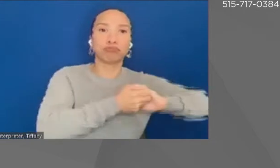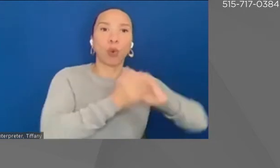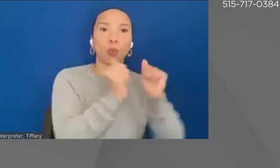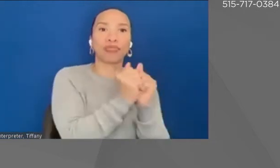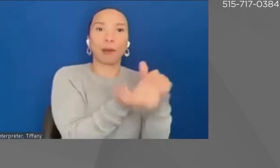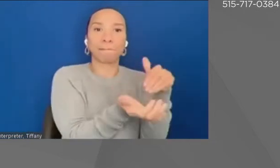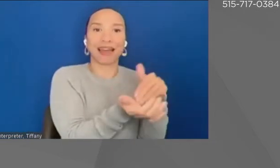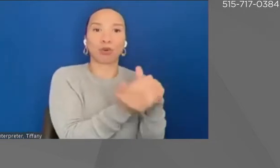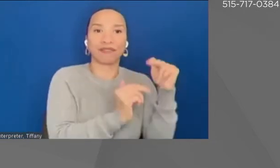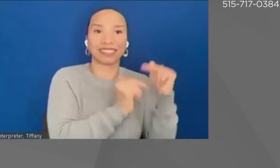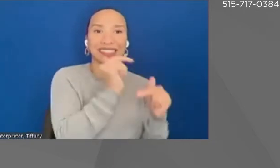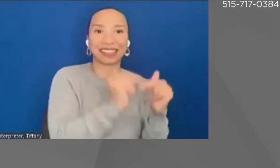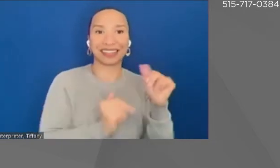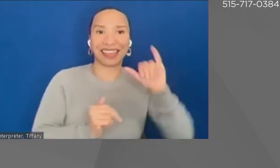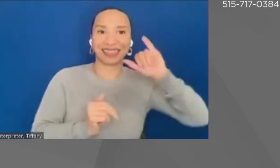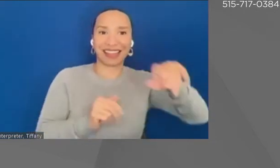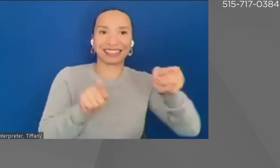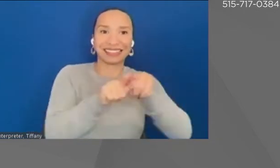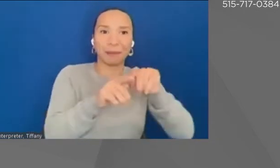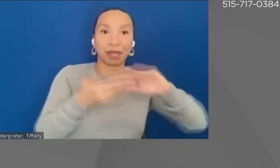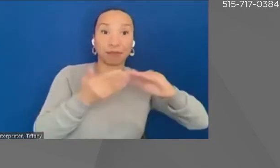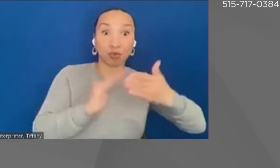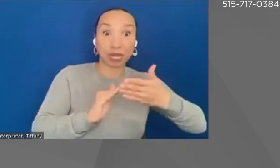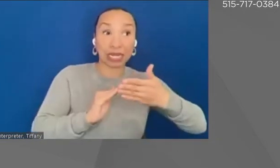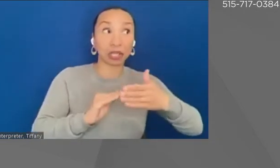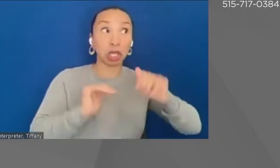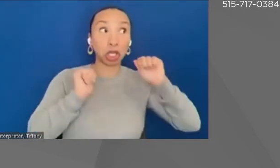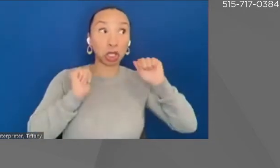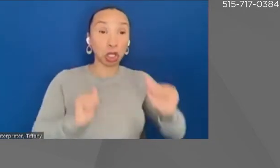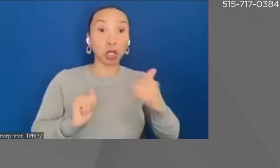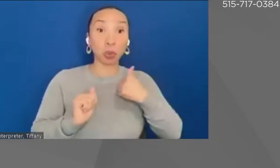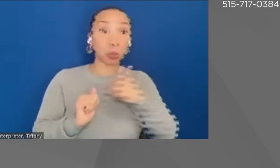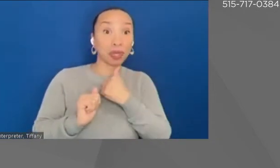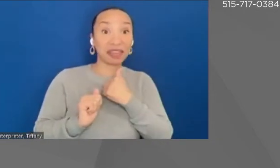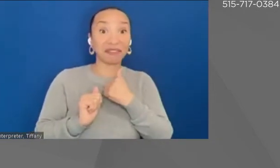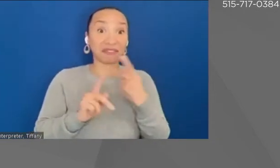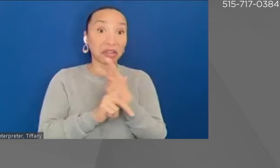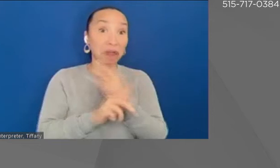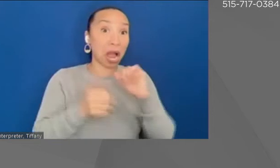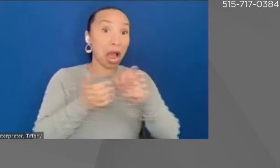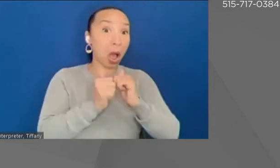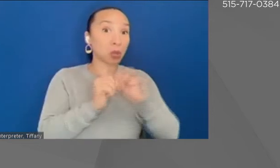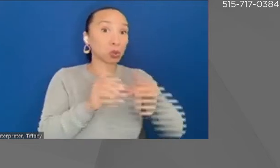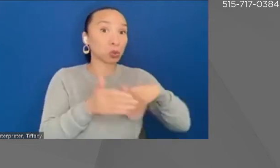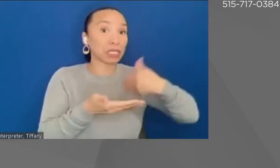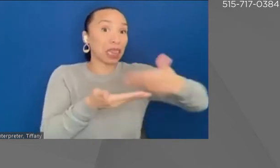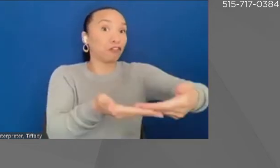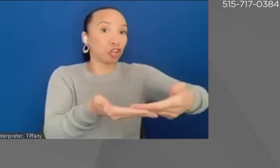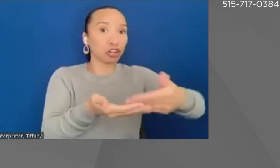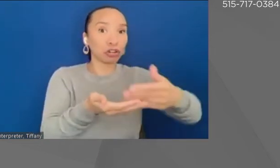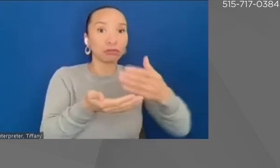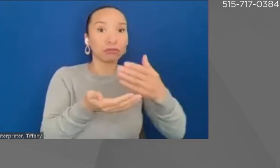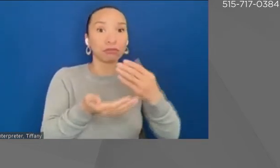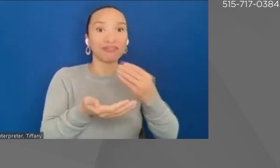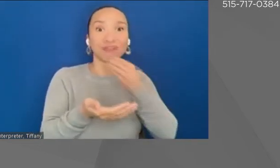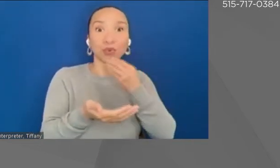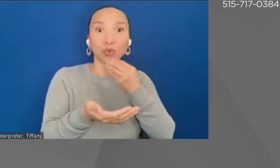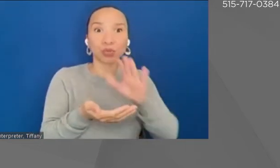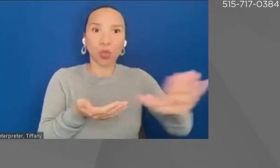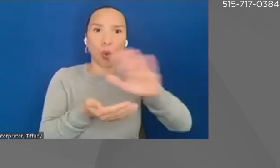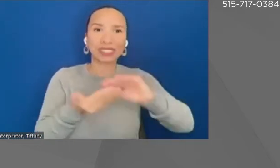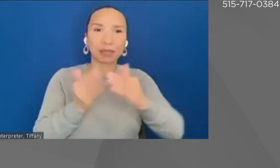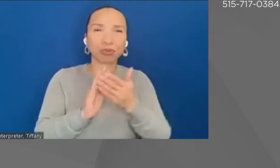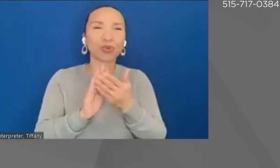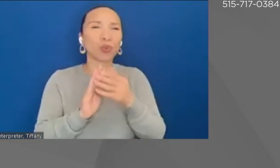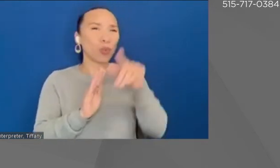there an opportunity to have delivery for groceries in these communities? So really looking at creative and innovative ways on how we